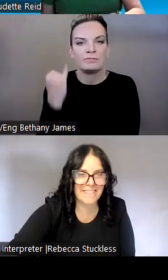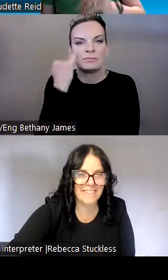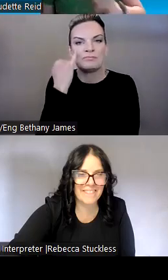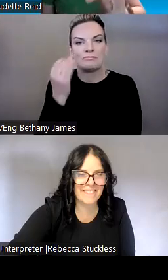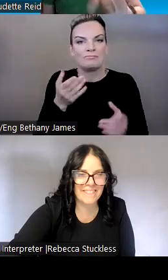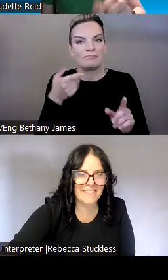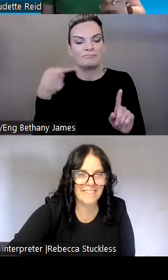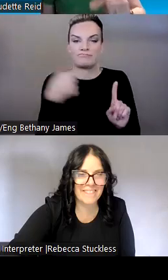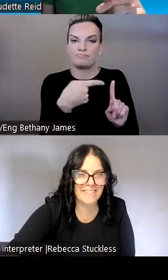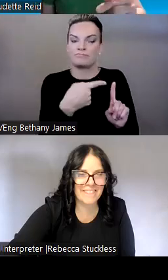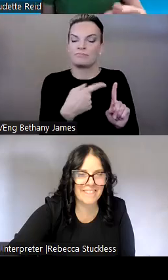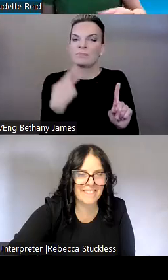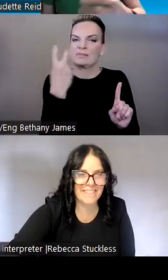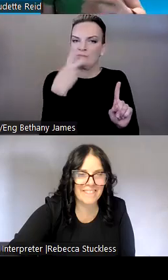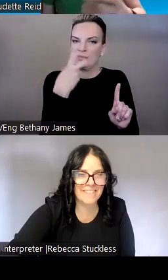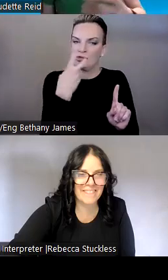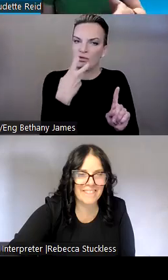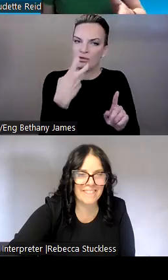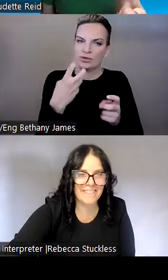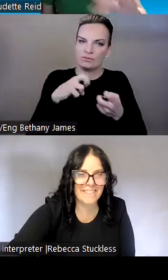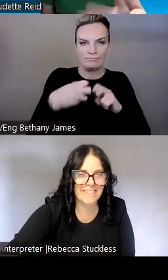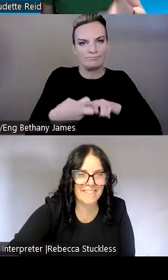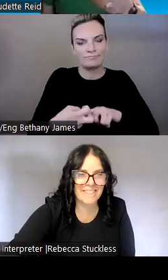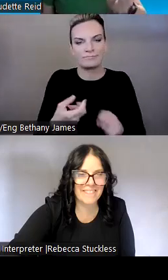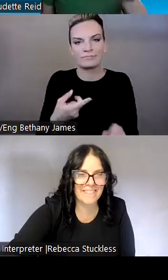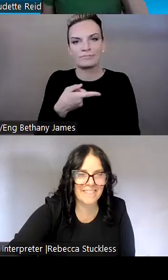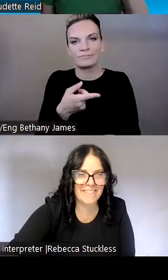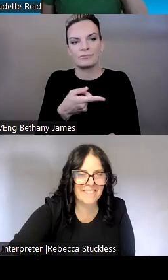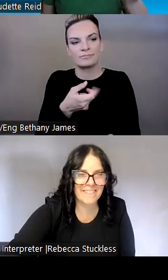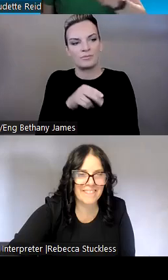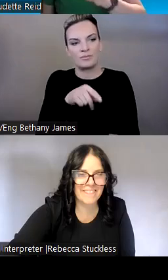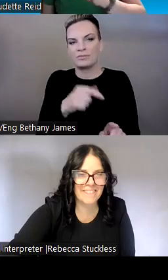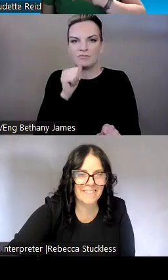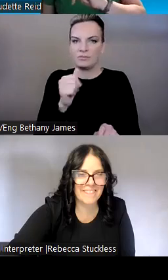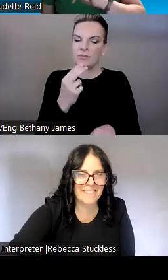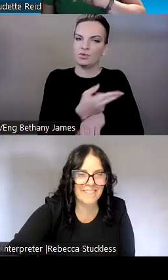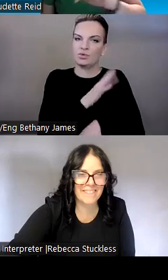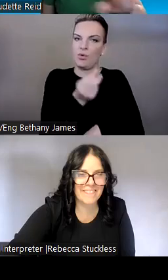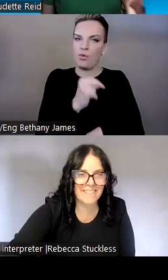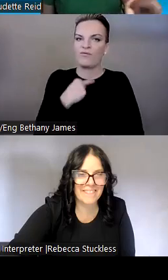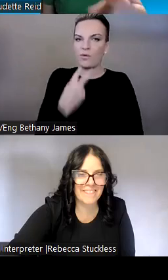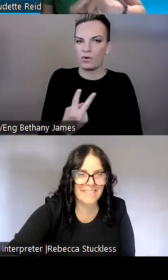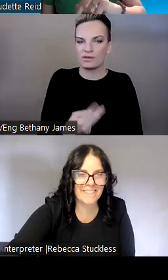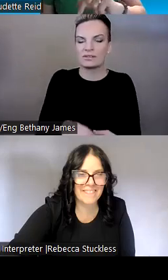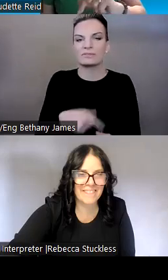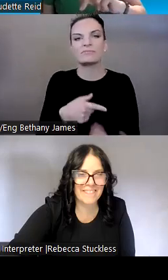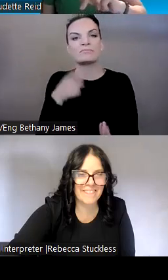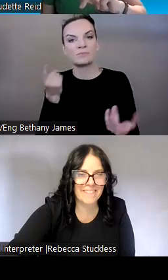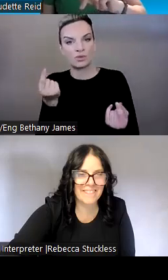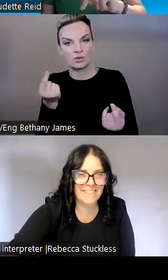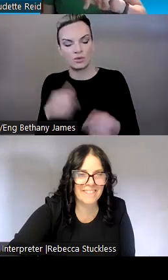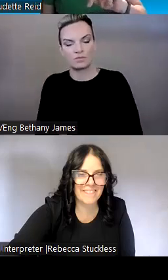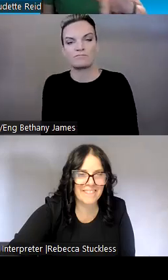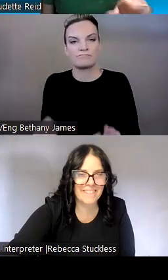to connect without using their voice, there's different innovations that give them more ways to communicate. The first is